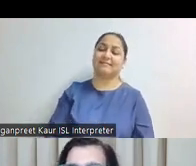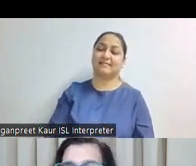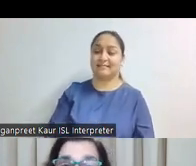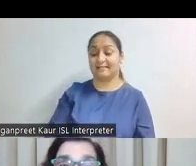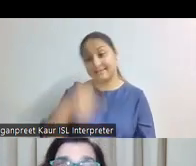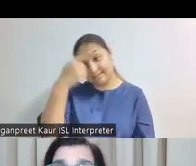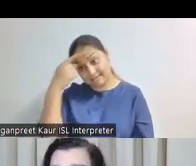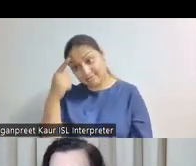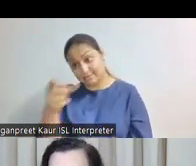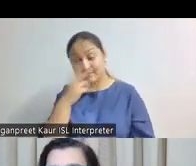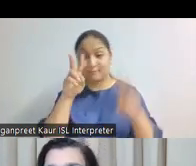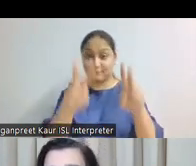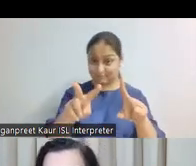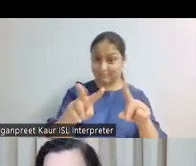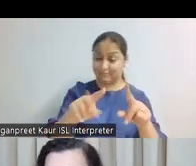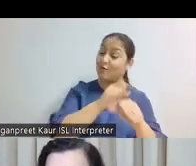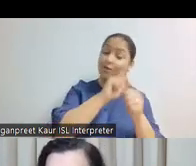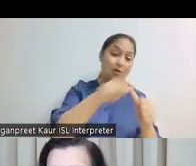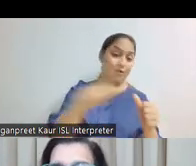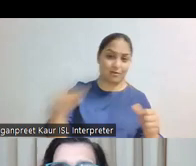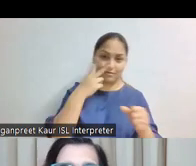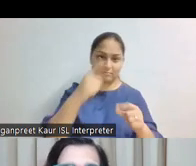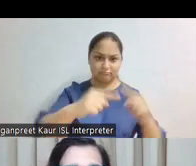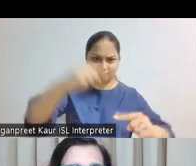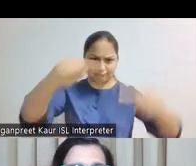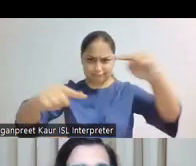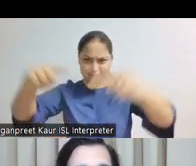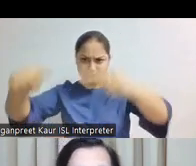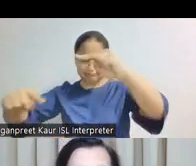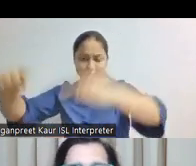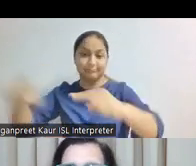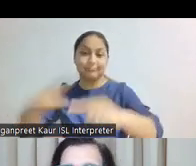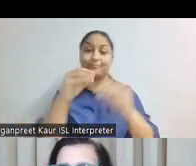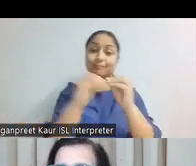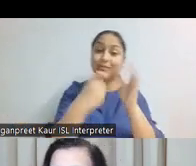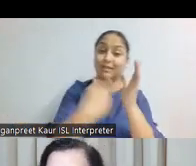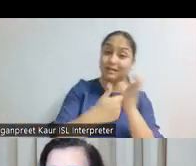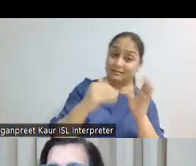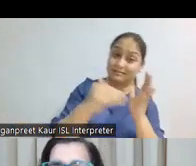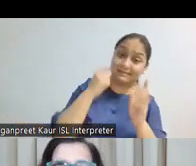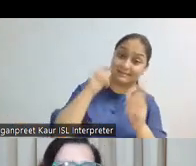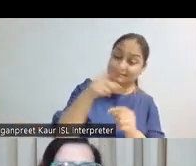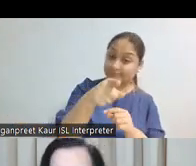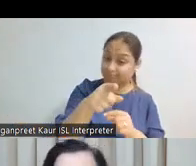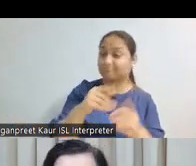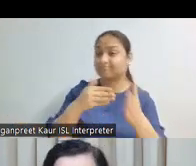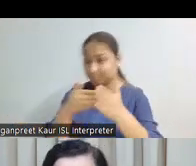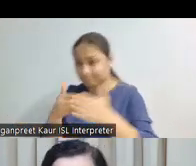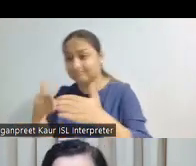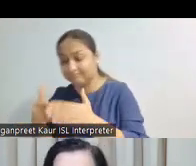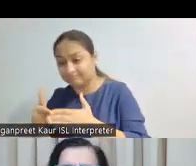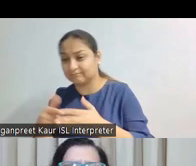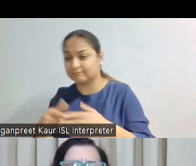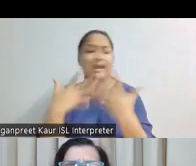Because when you look to the all fields, this graph is particularly from Brazil, but I challenge you to do the same in every